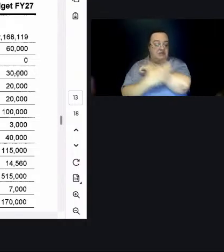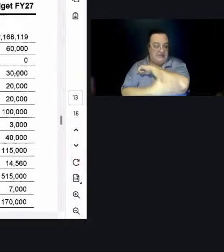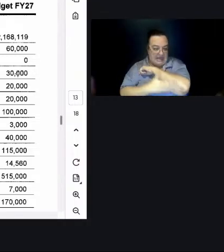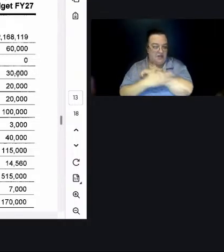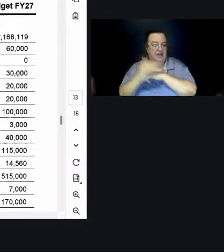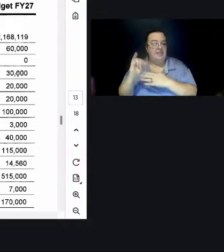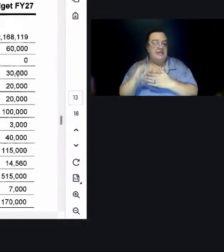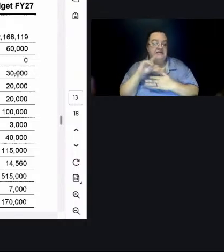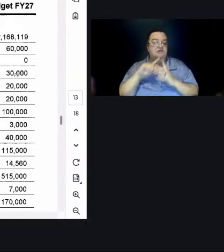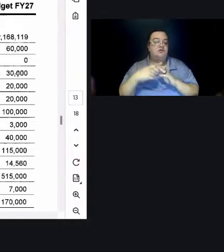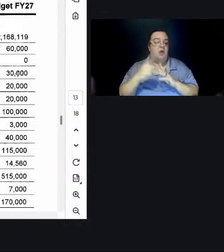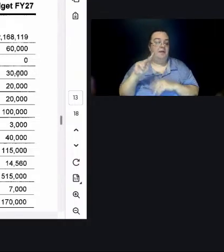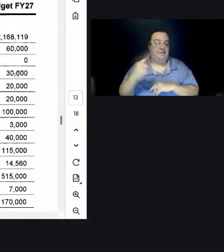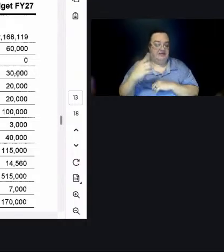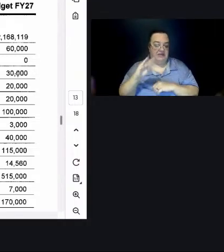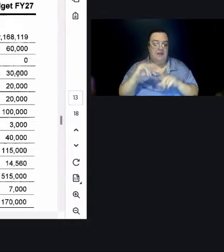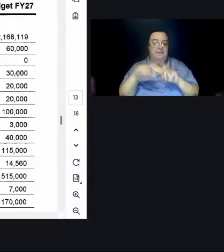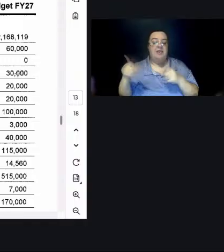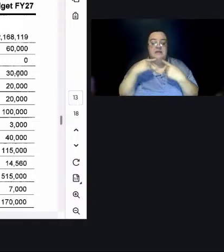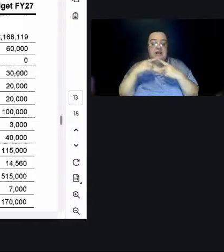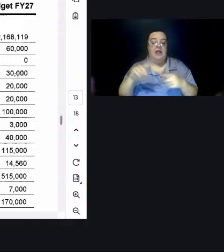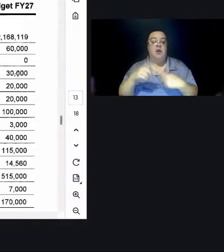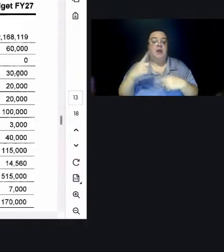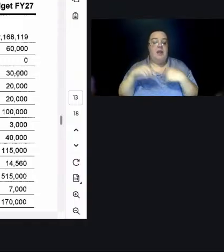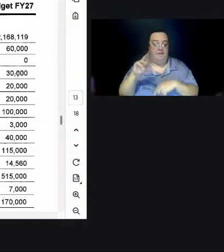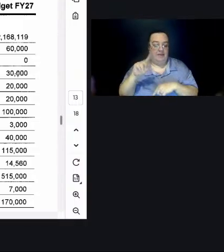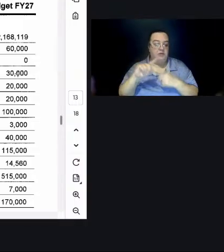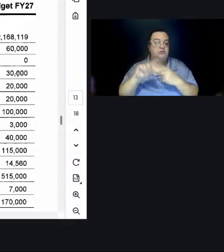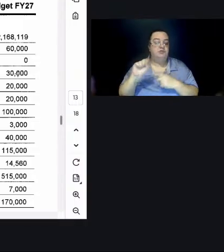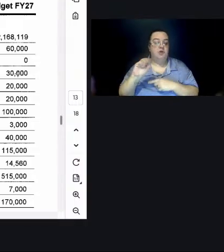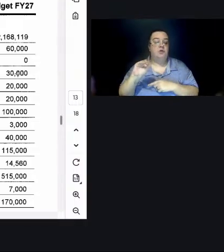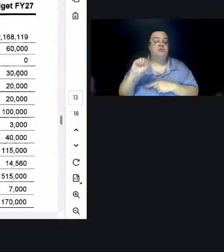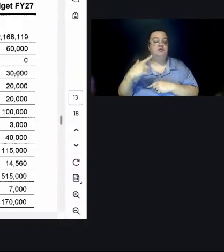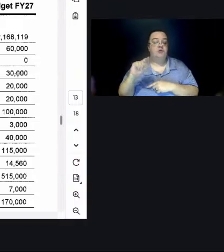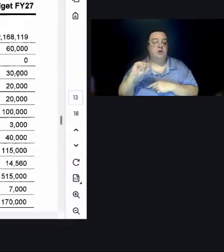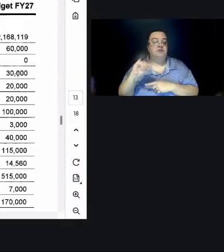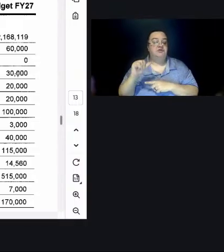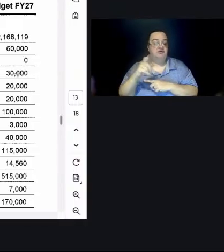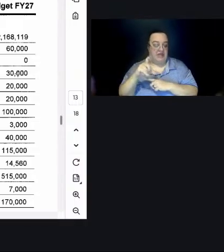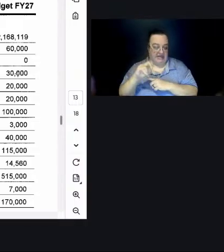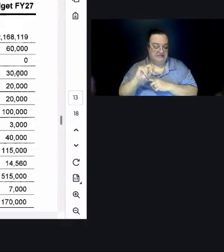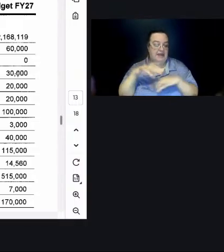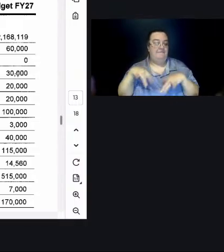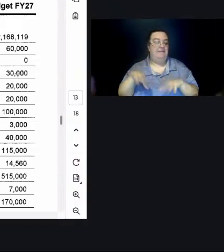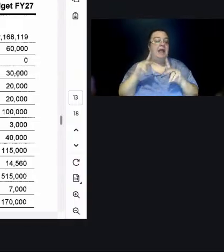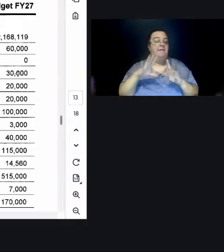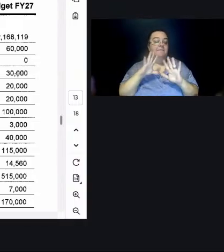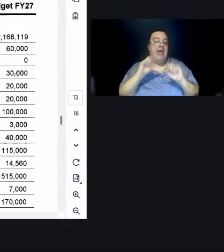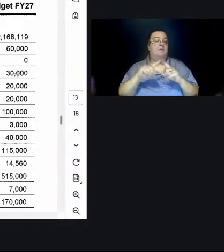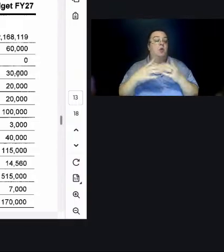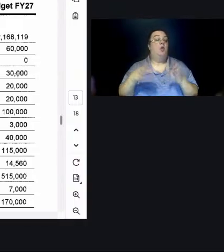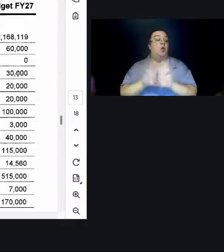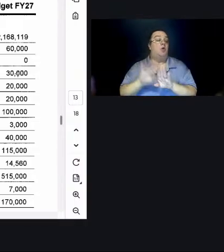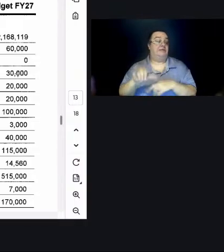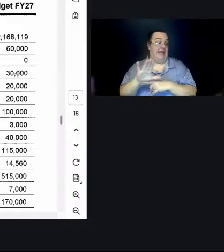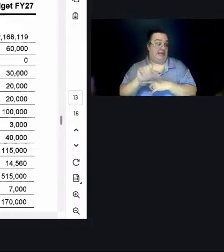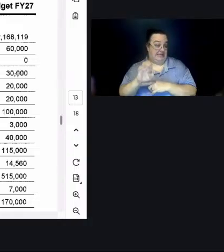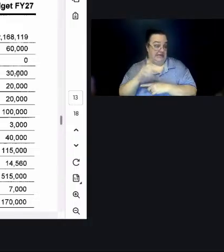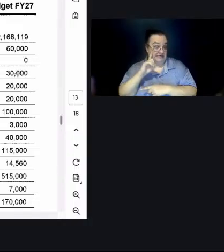come out. So Sergeant Jackson picked up the ball and ran with it and was able to close that case for us.